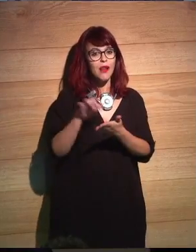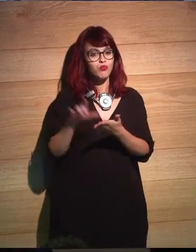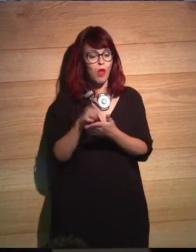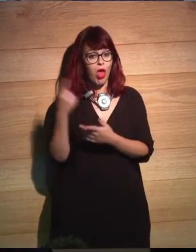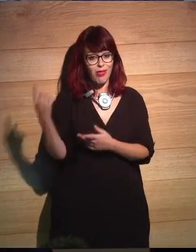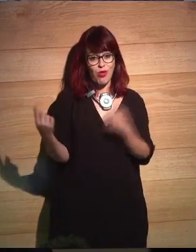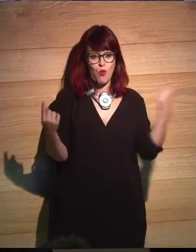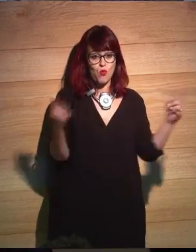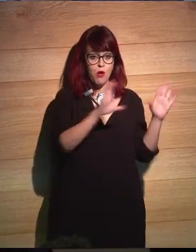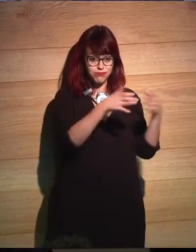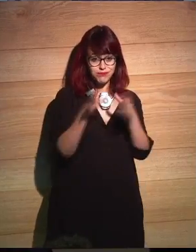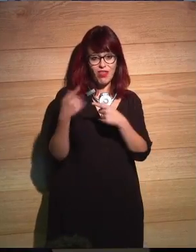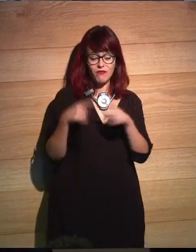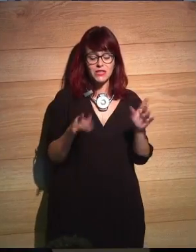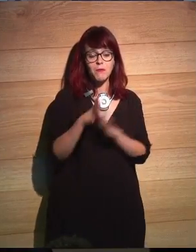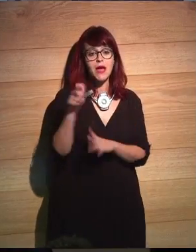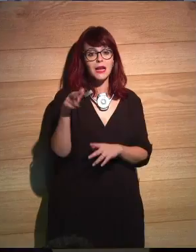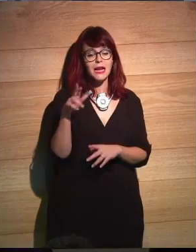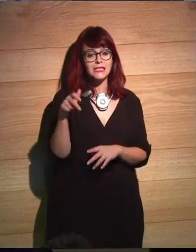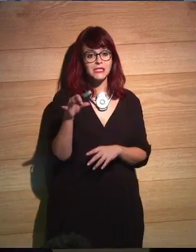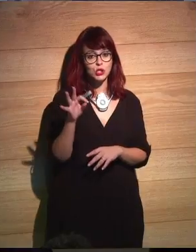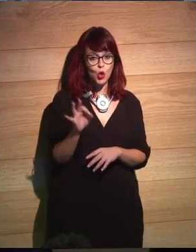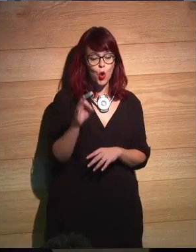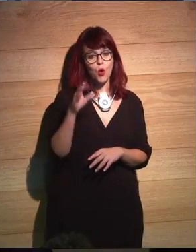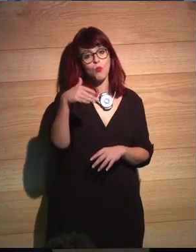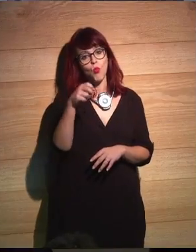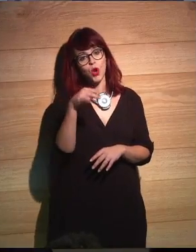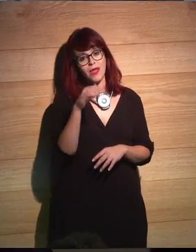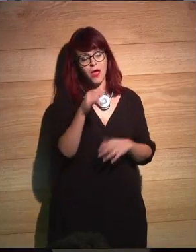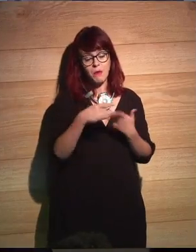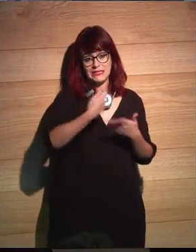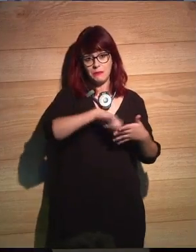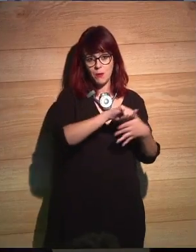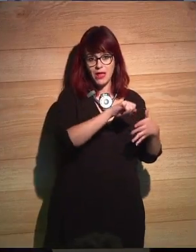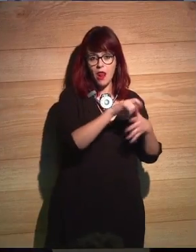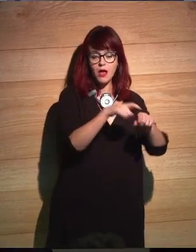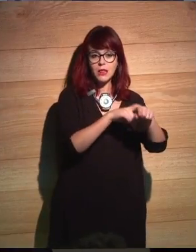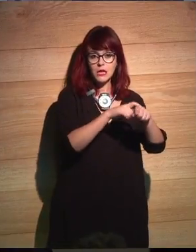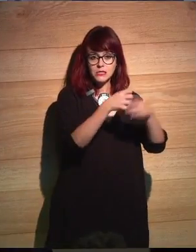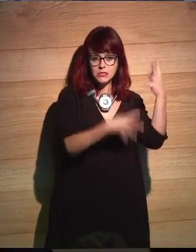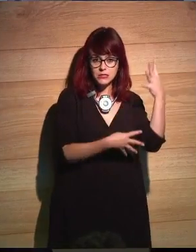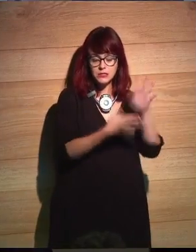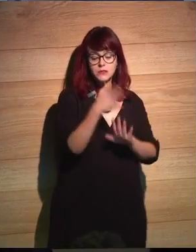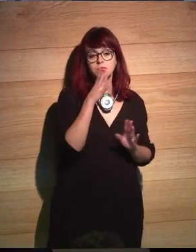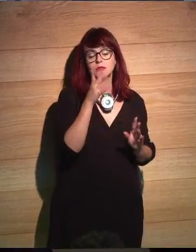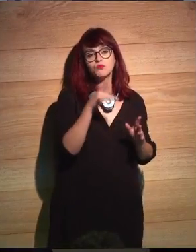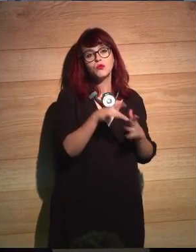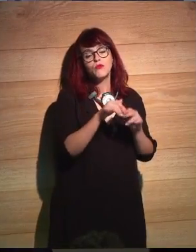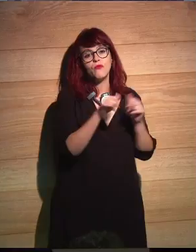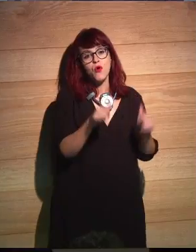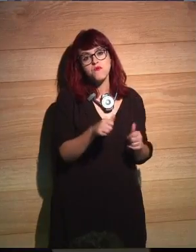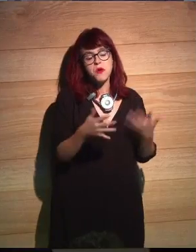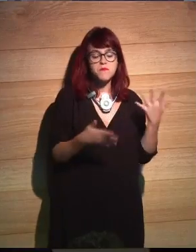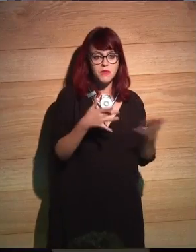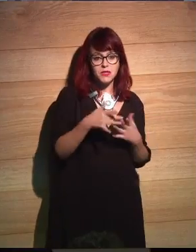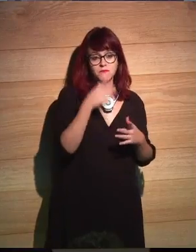the characteristics that describe each of those two types of literature. In your case, the Latin American and the Spanish